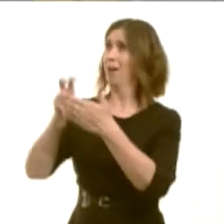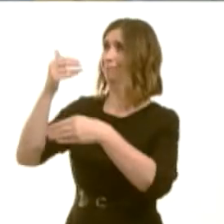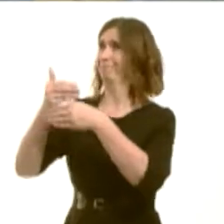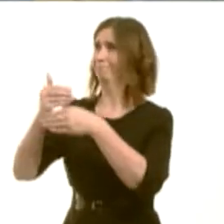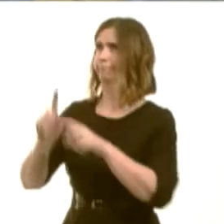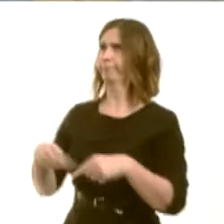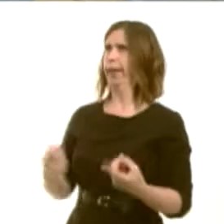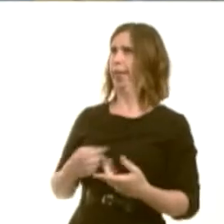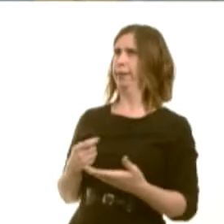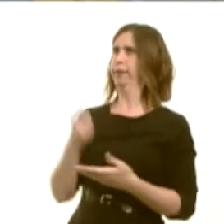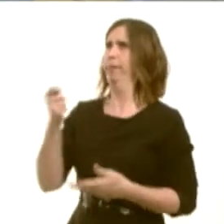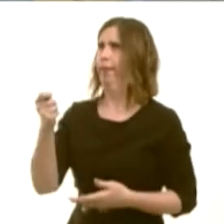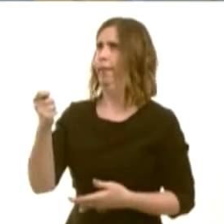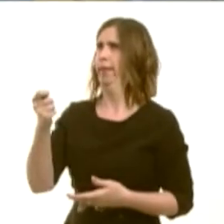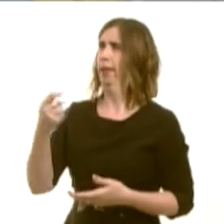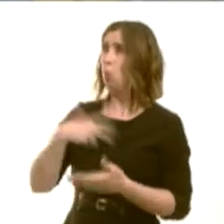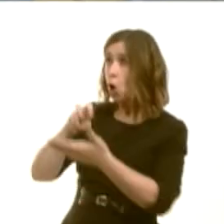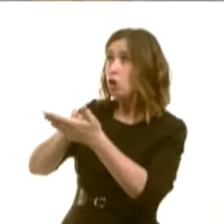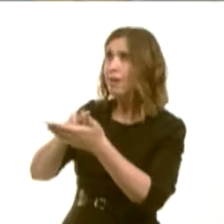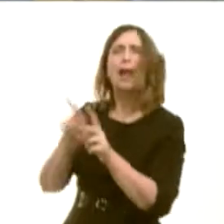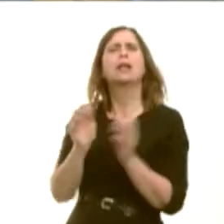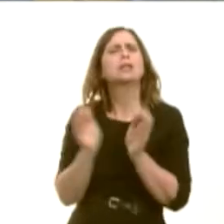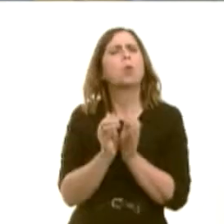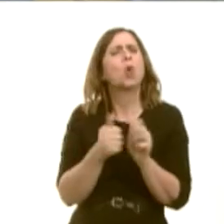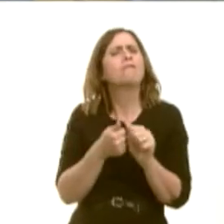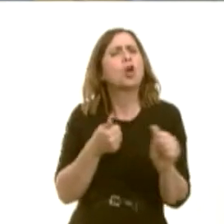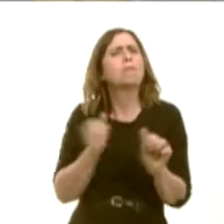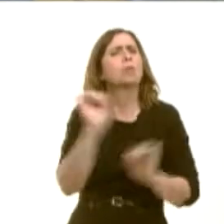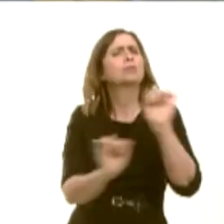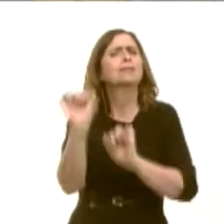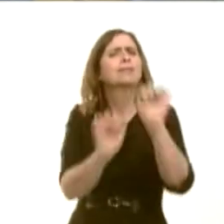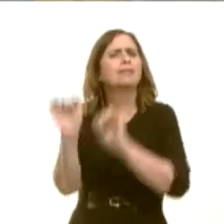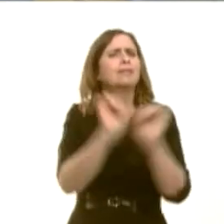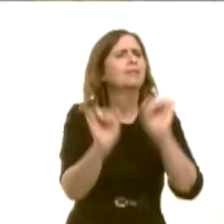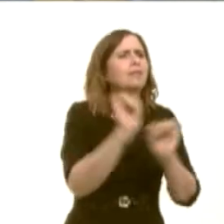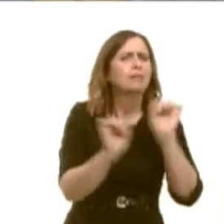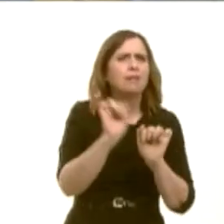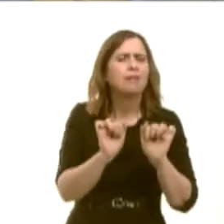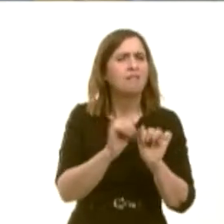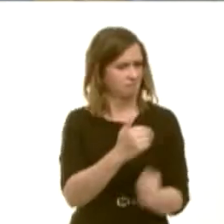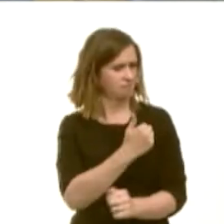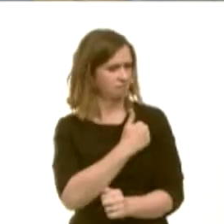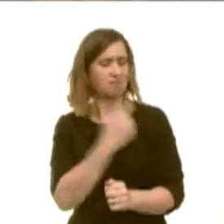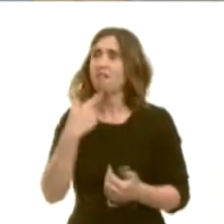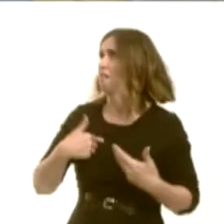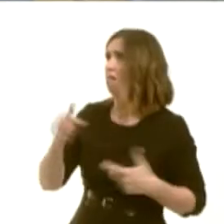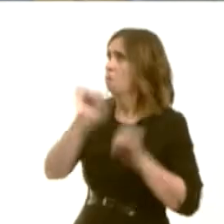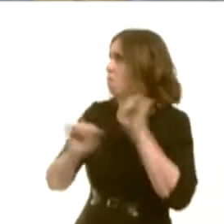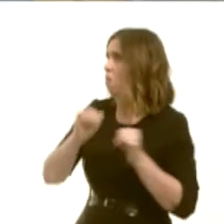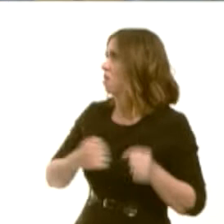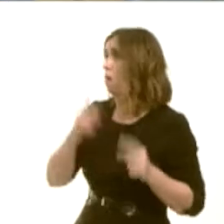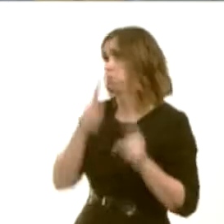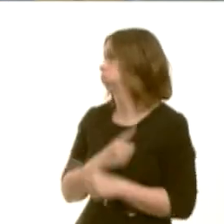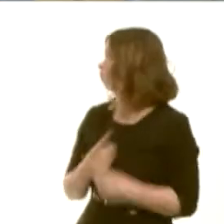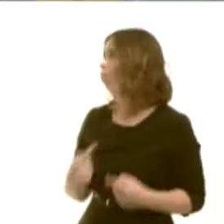contracts. Now, a small window cleaning firm told me that it's entirely impossible for